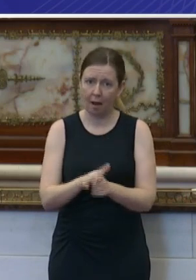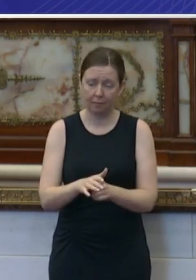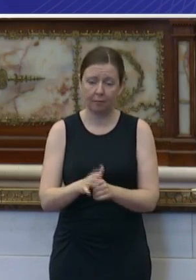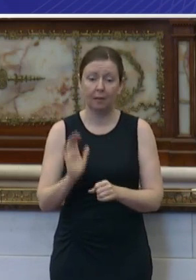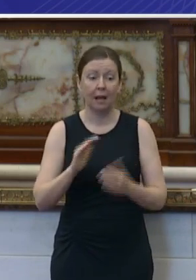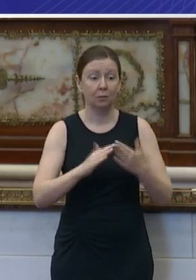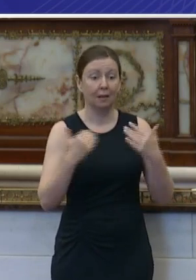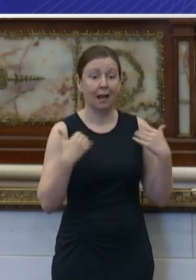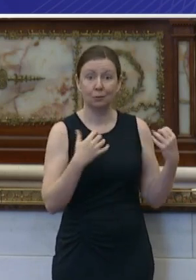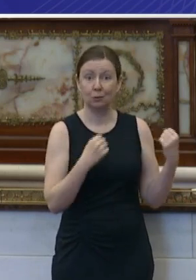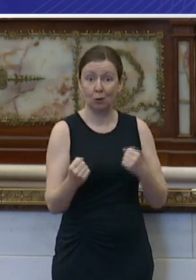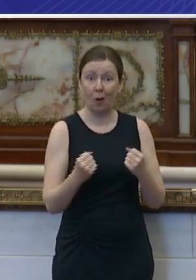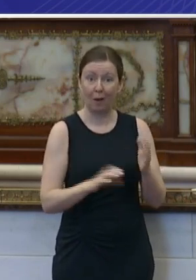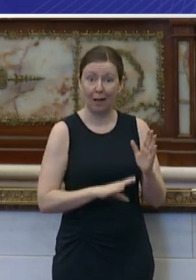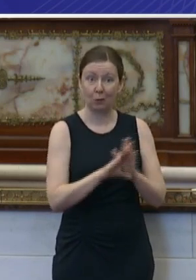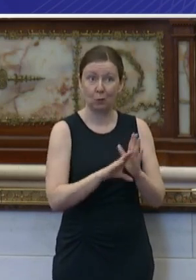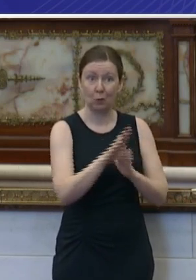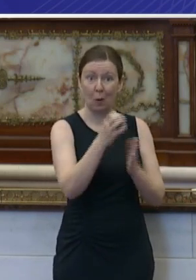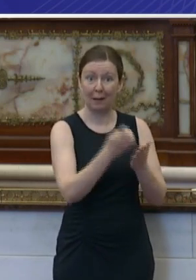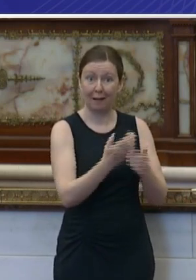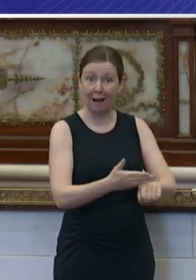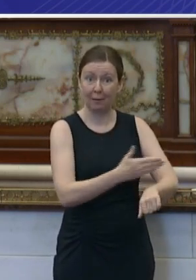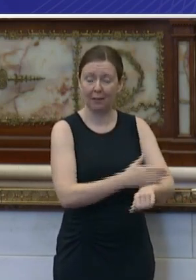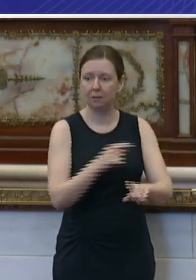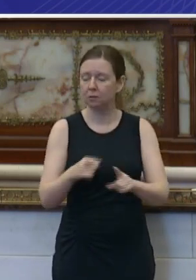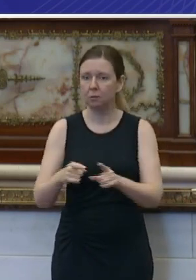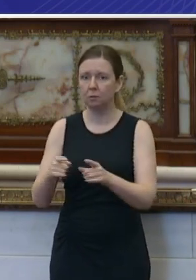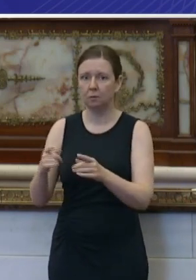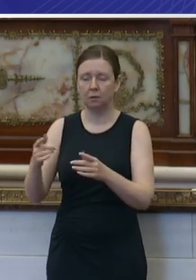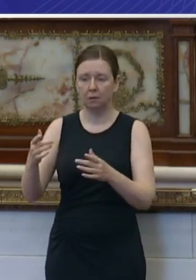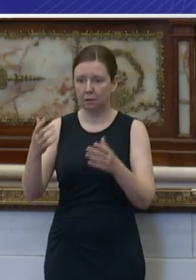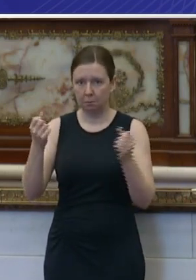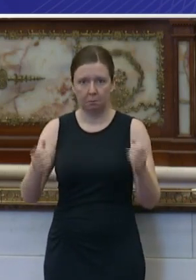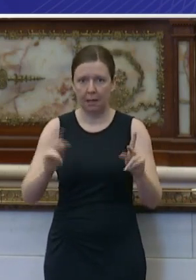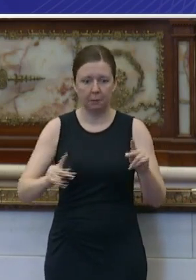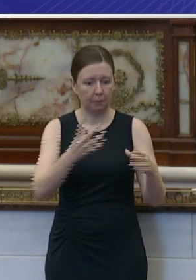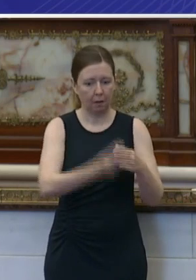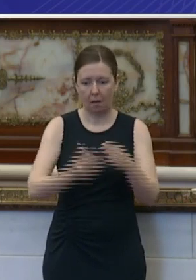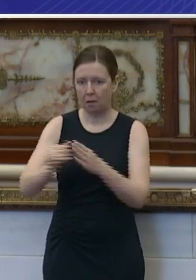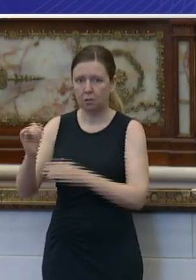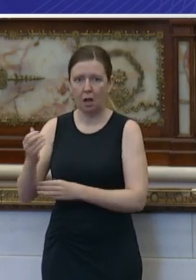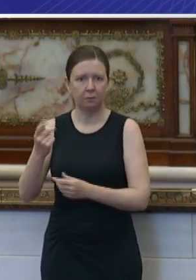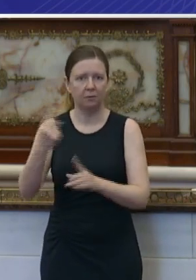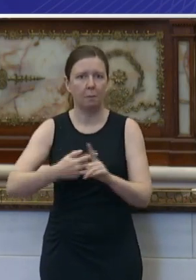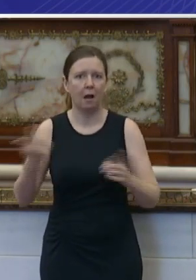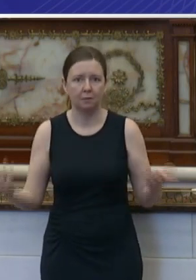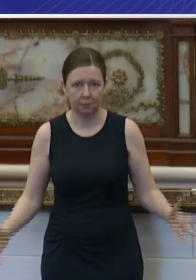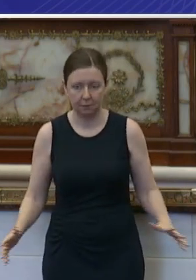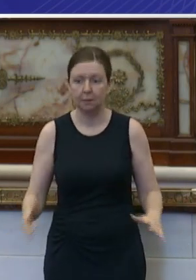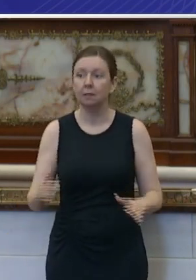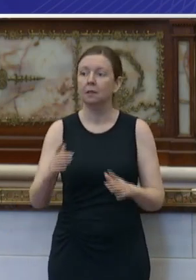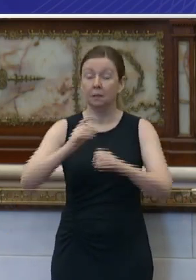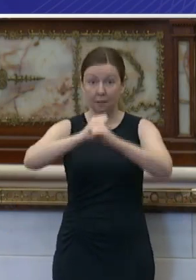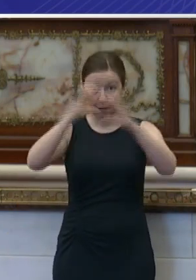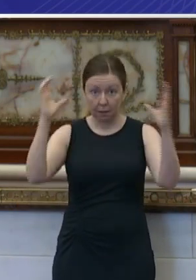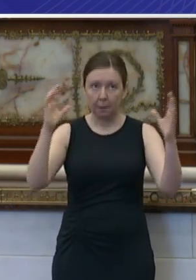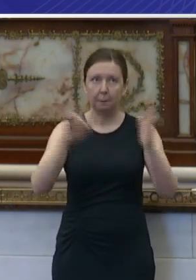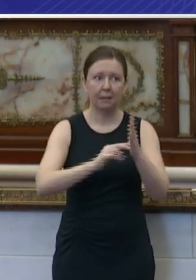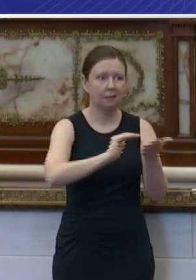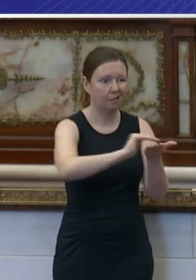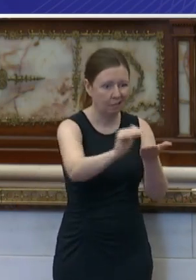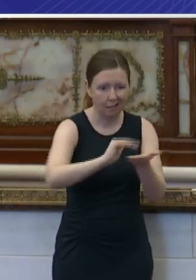a strong and growing economy to unprecedented unemployment and hardships in just a few months. While the big picture story is one of layoffs and